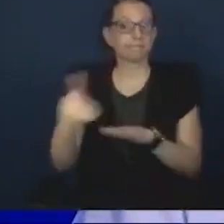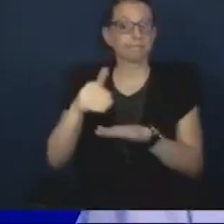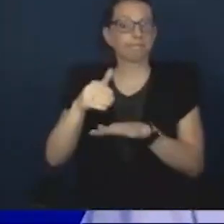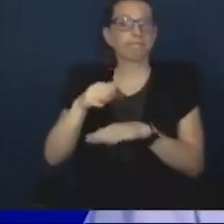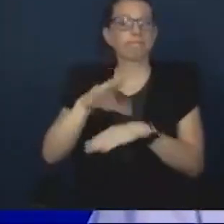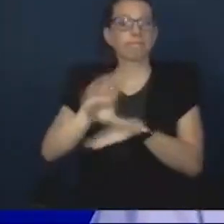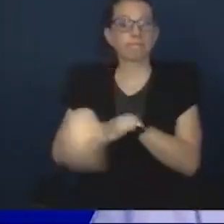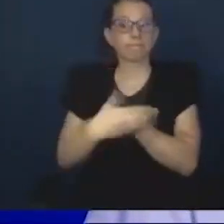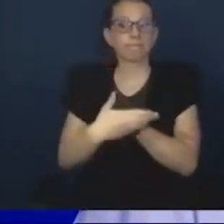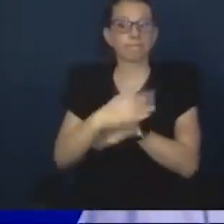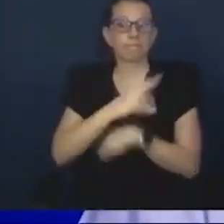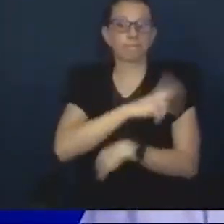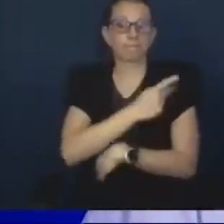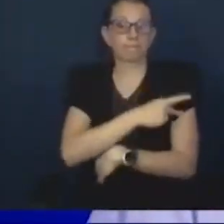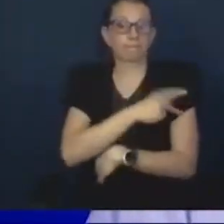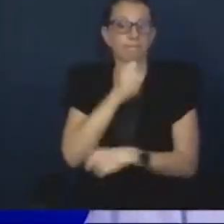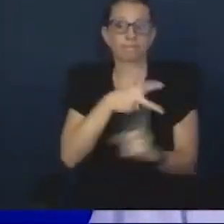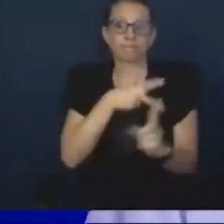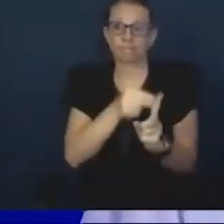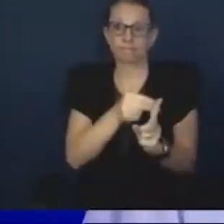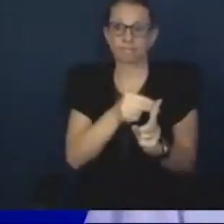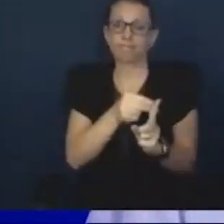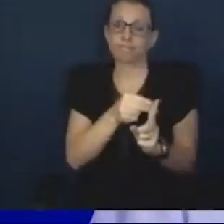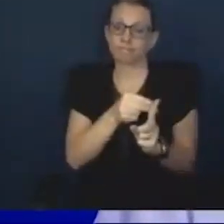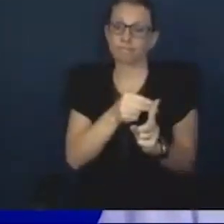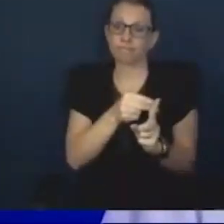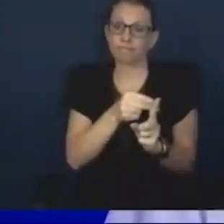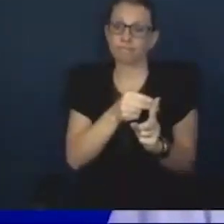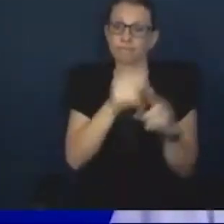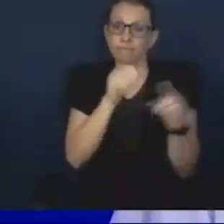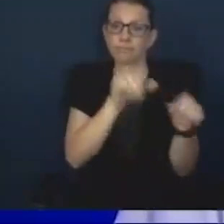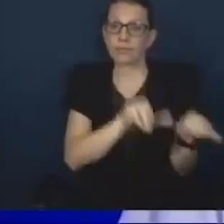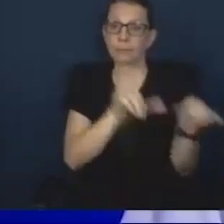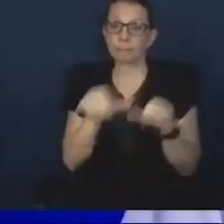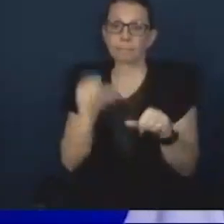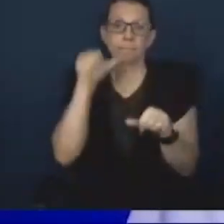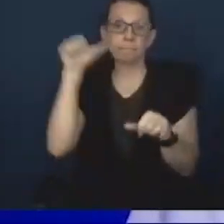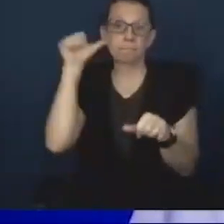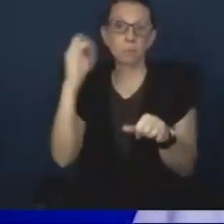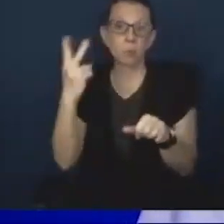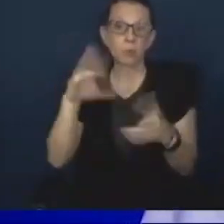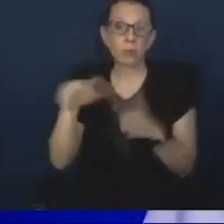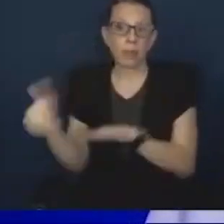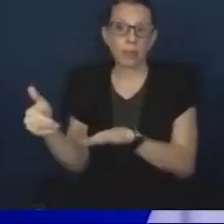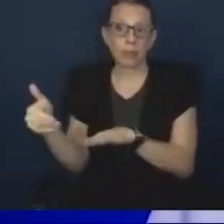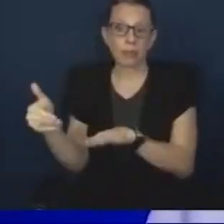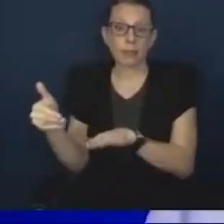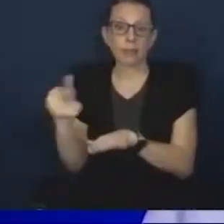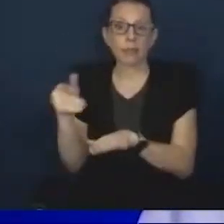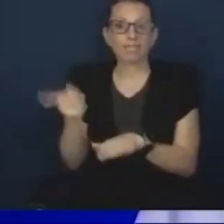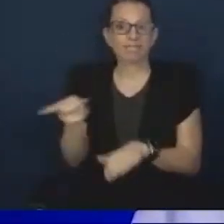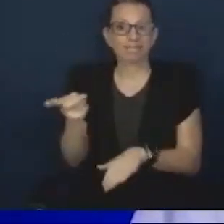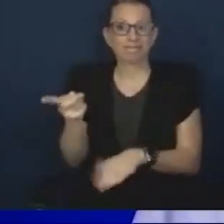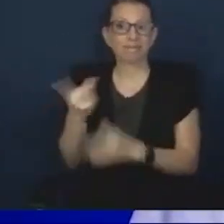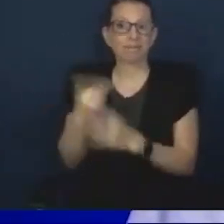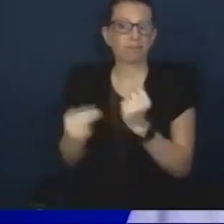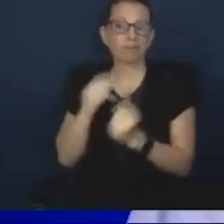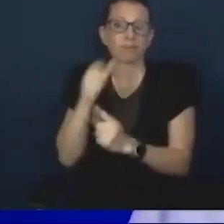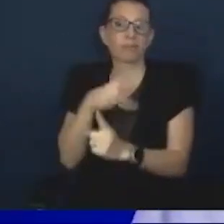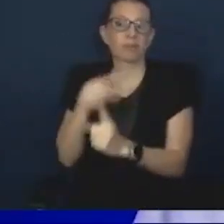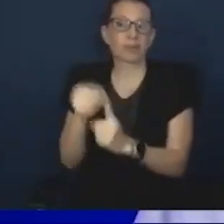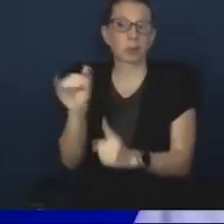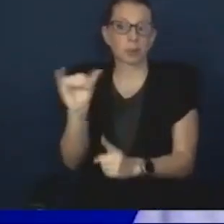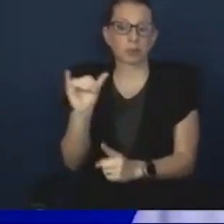was unvaccinated. So that goes along with yesterday when we had two deaths, and those patients were both unvaccinated as well. And Hays